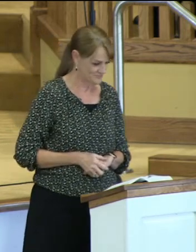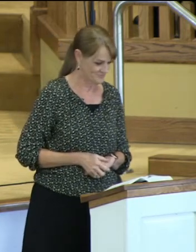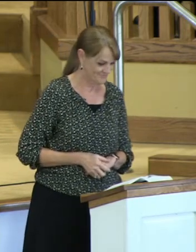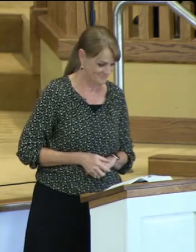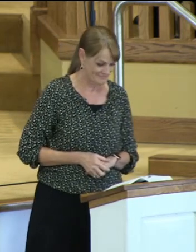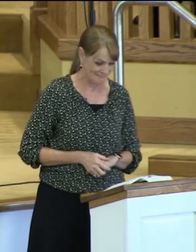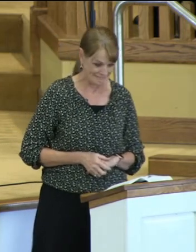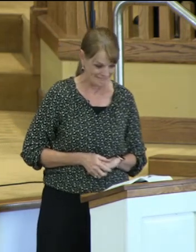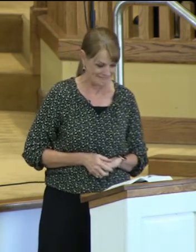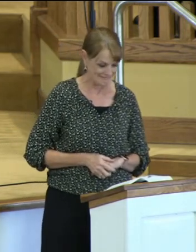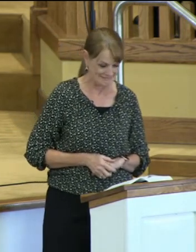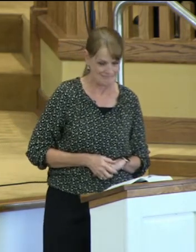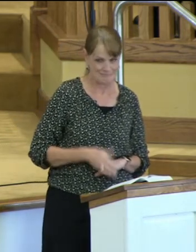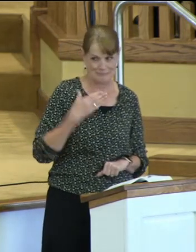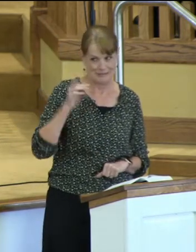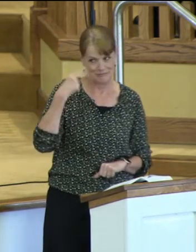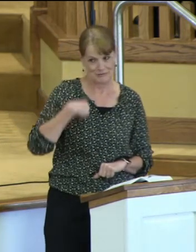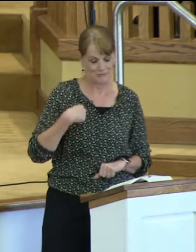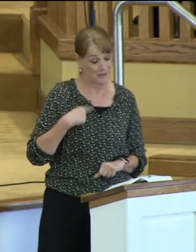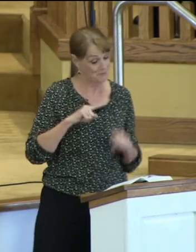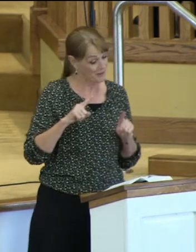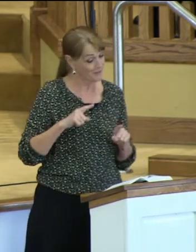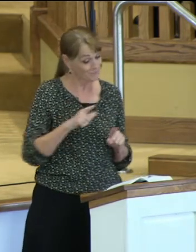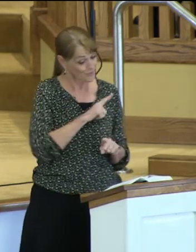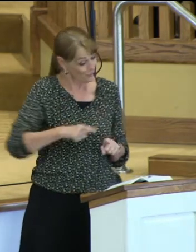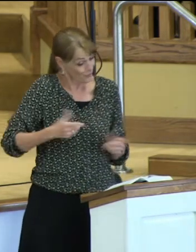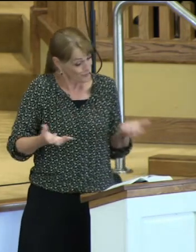Unfortunately for me, but that's where the Lord has us.